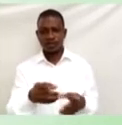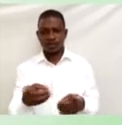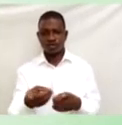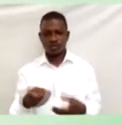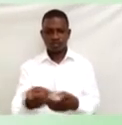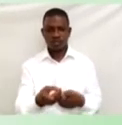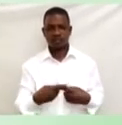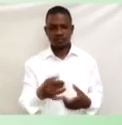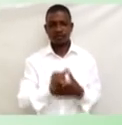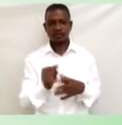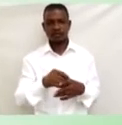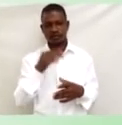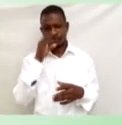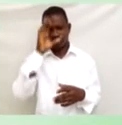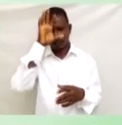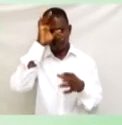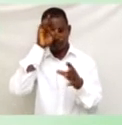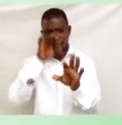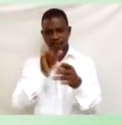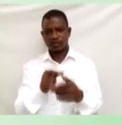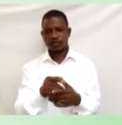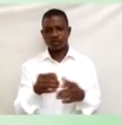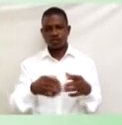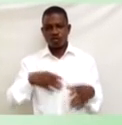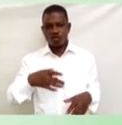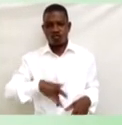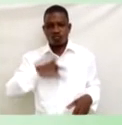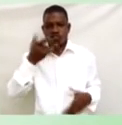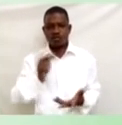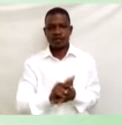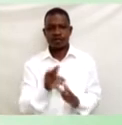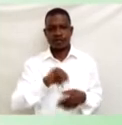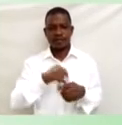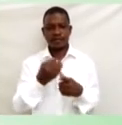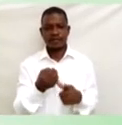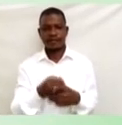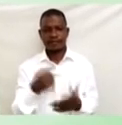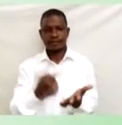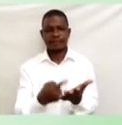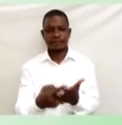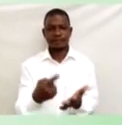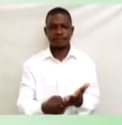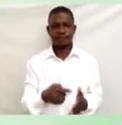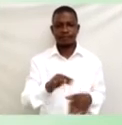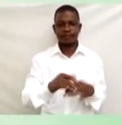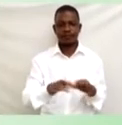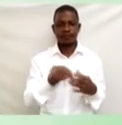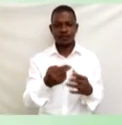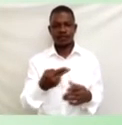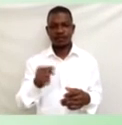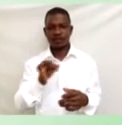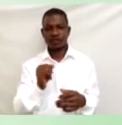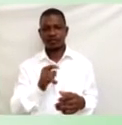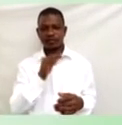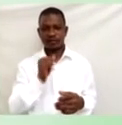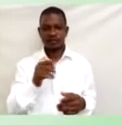is subjunctive because we use it to discuss situations and events that